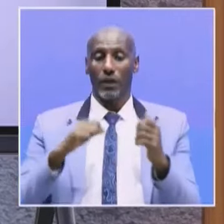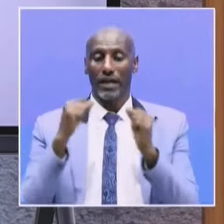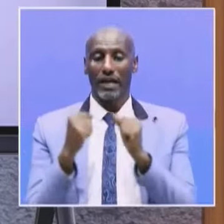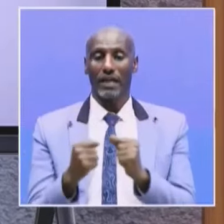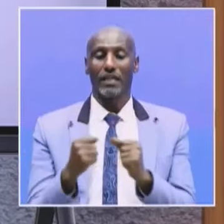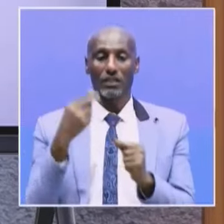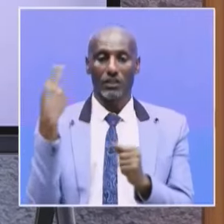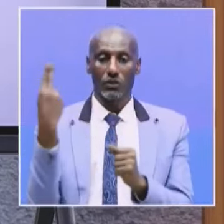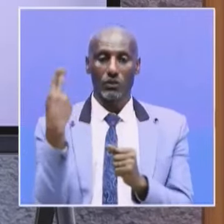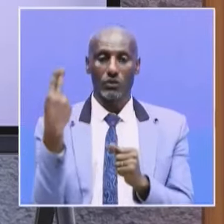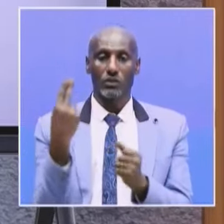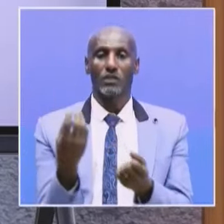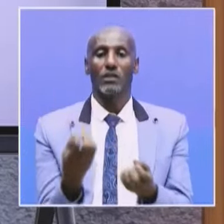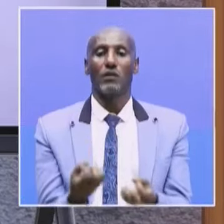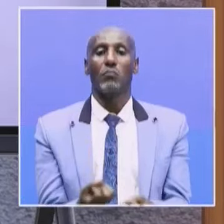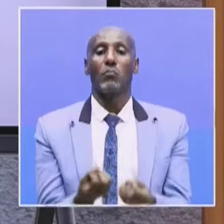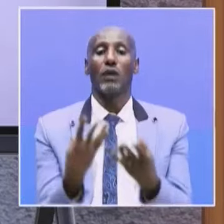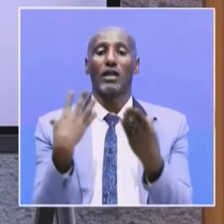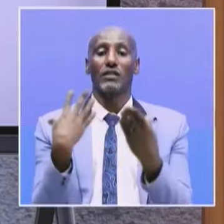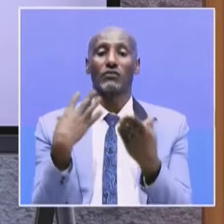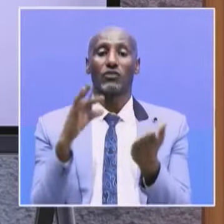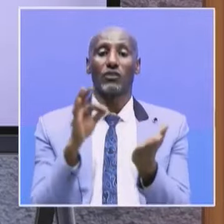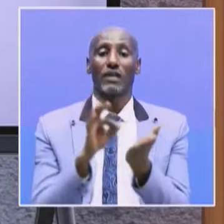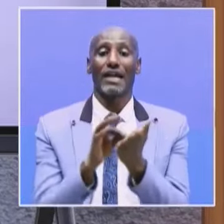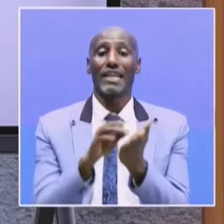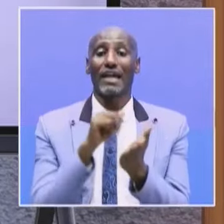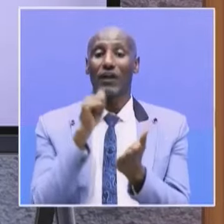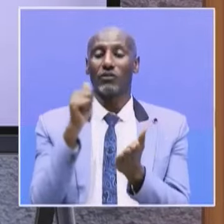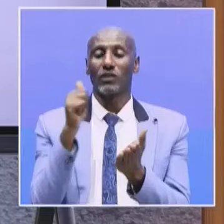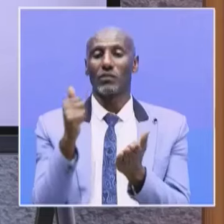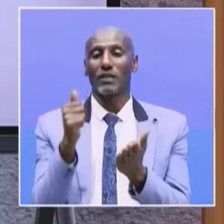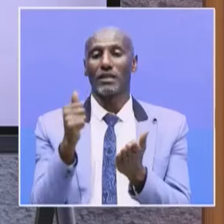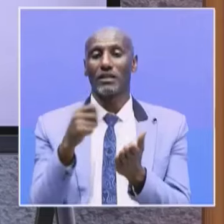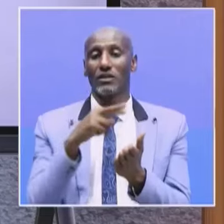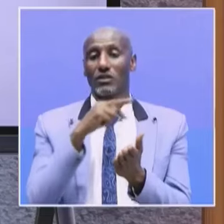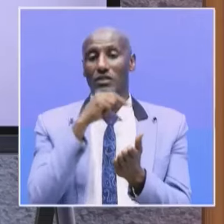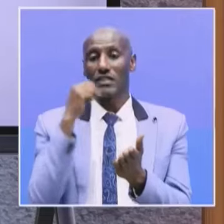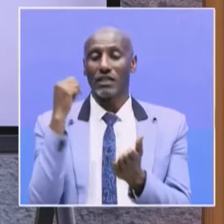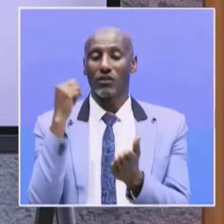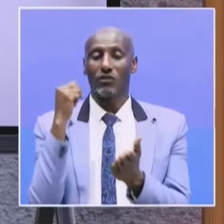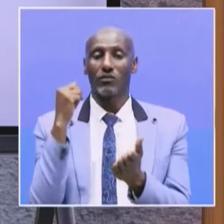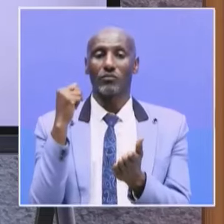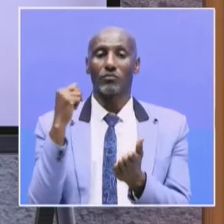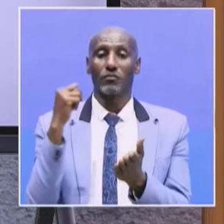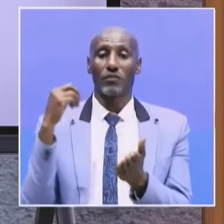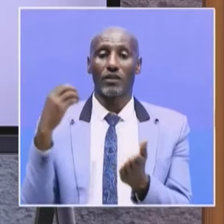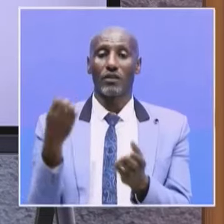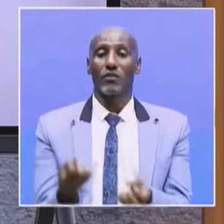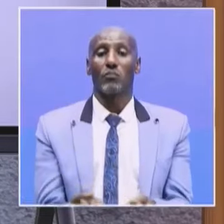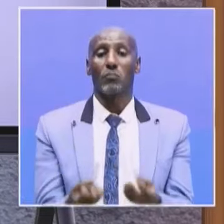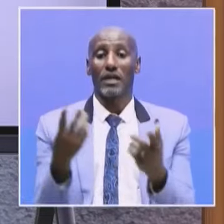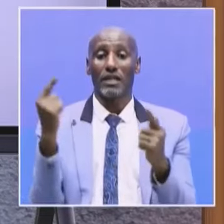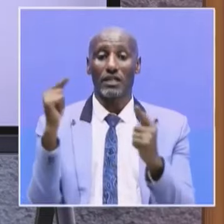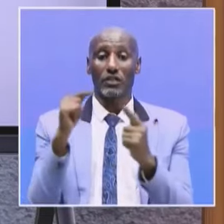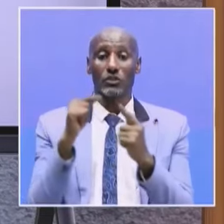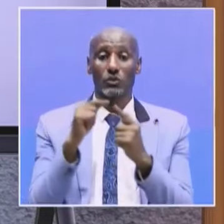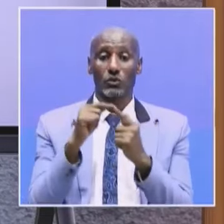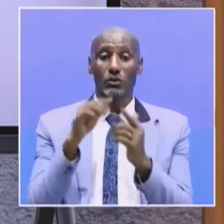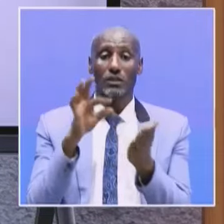much to uncountable noun. Uncountable noun. We can use many to